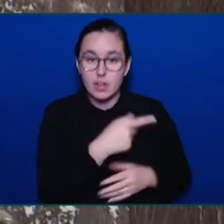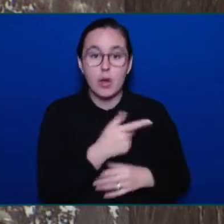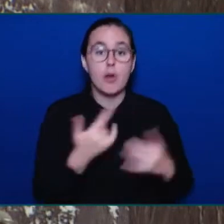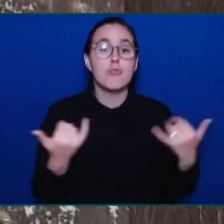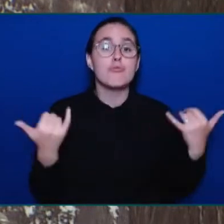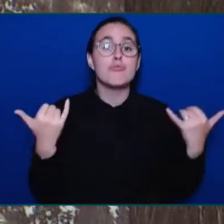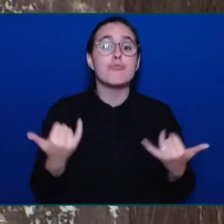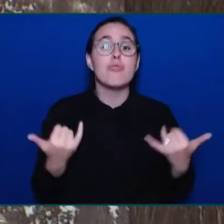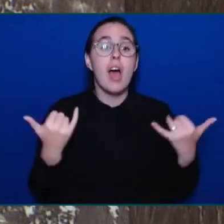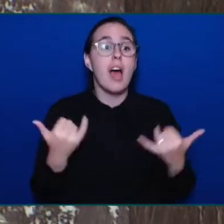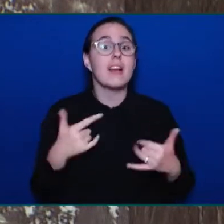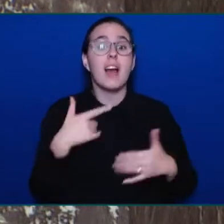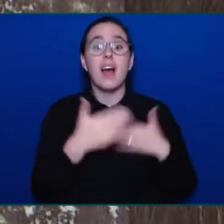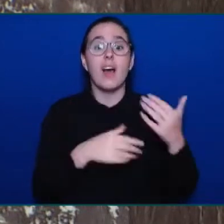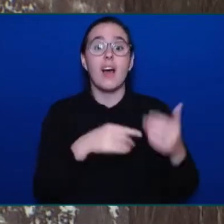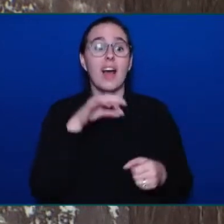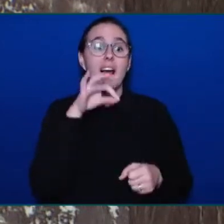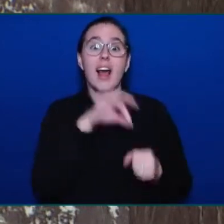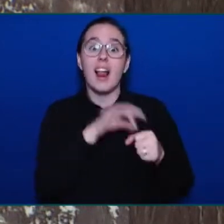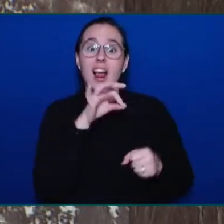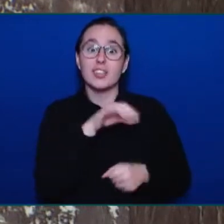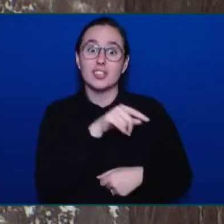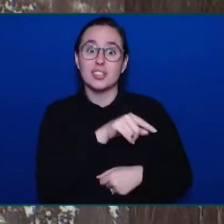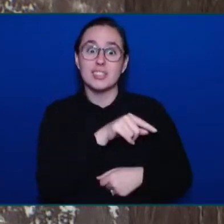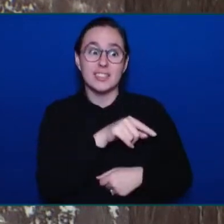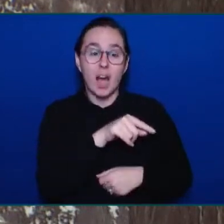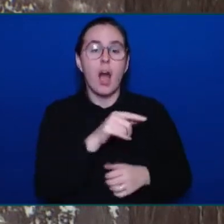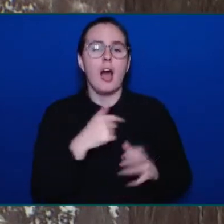happen. Once the election process is over, we will continue that conversation.